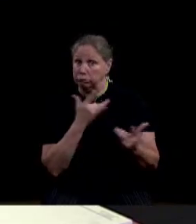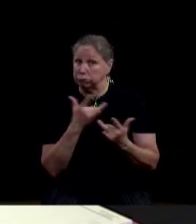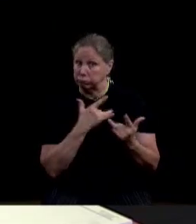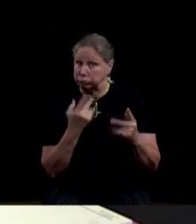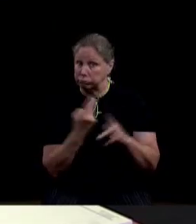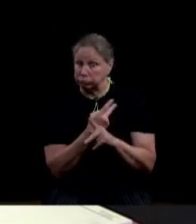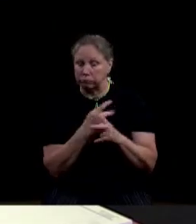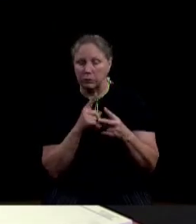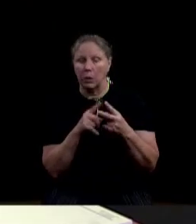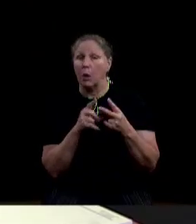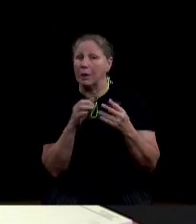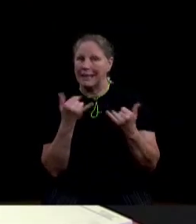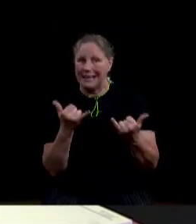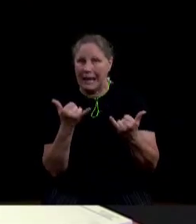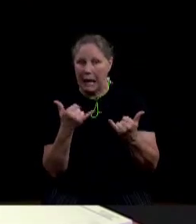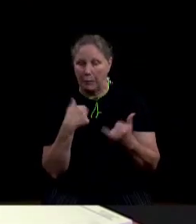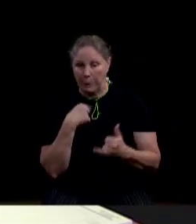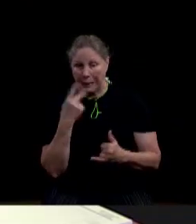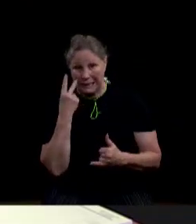rate that